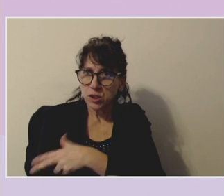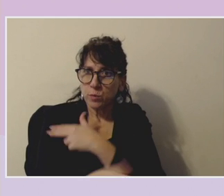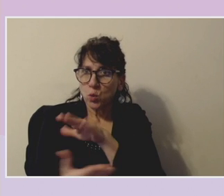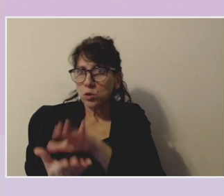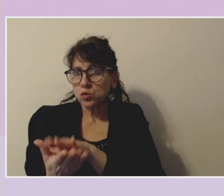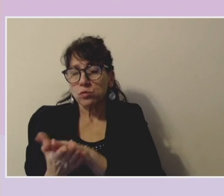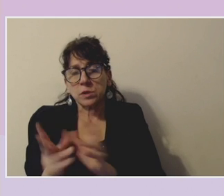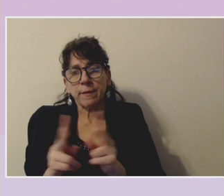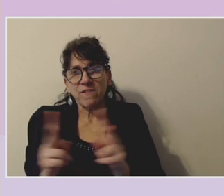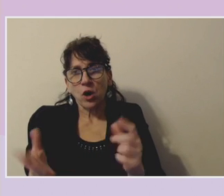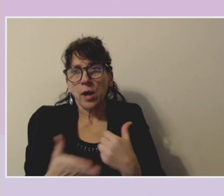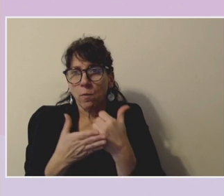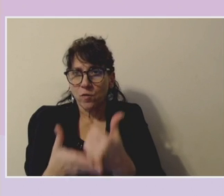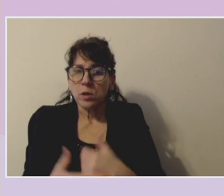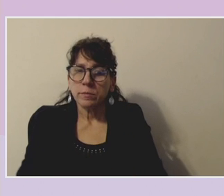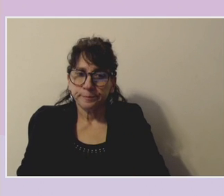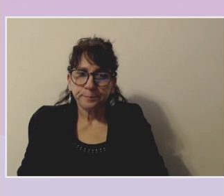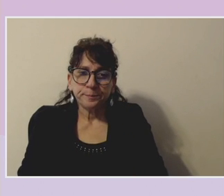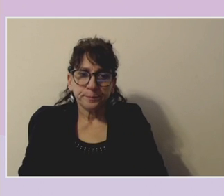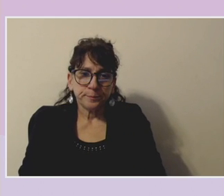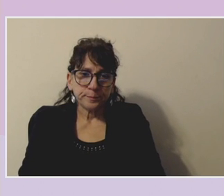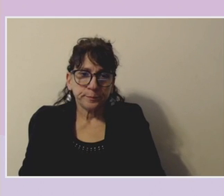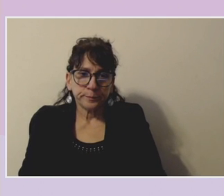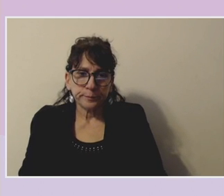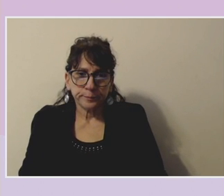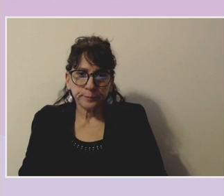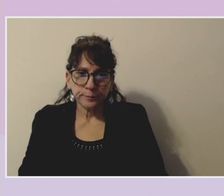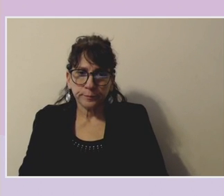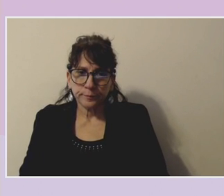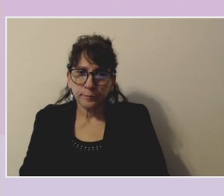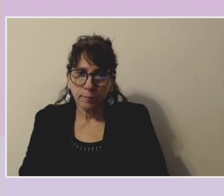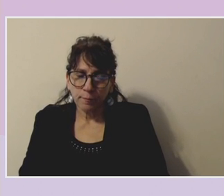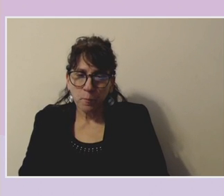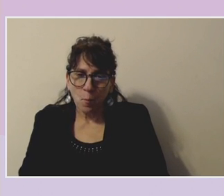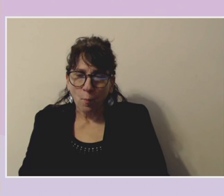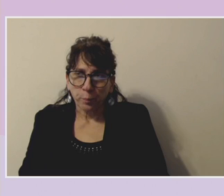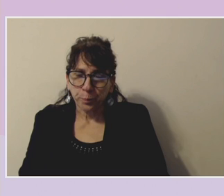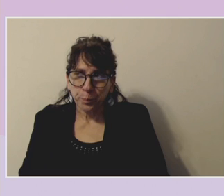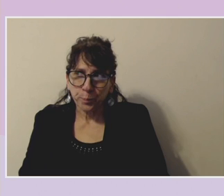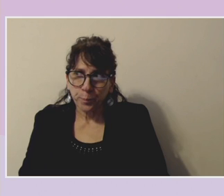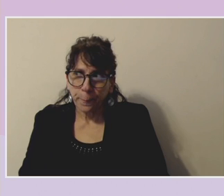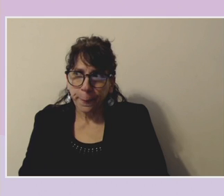very helpful. That's great. That's wonderful to hear.